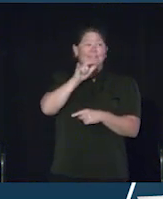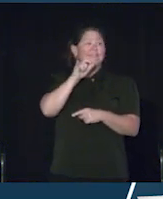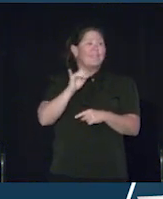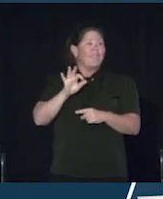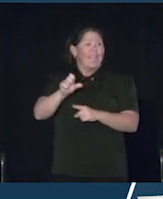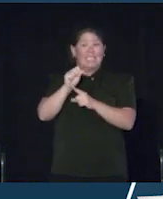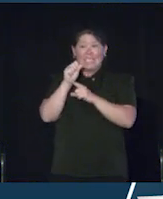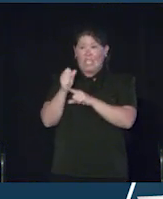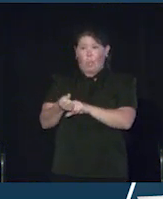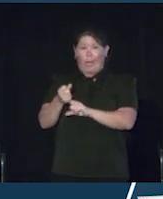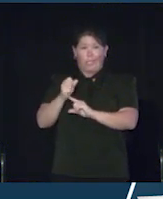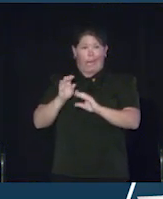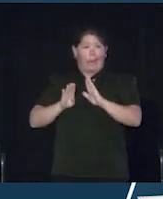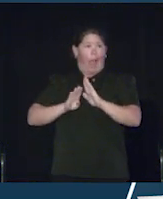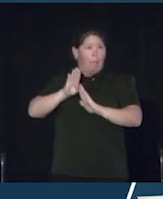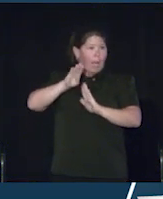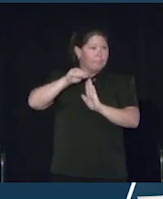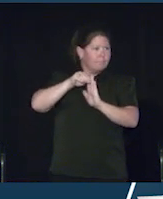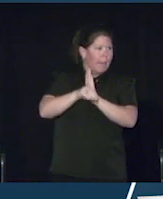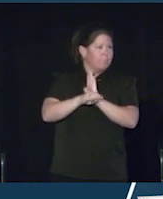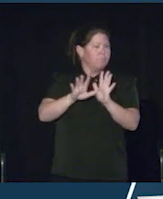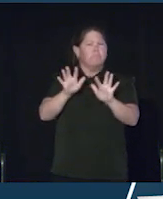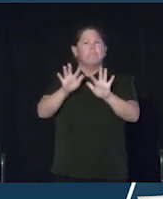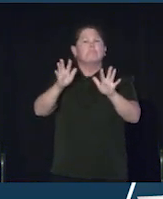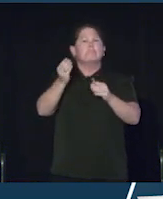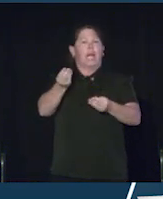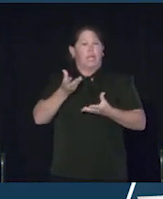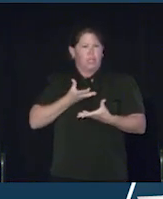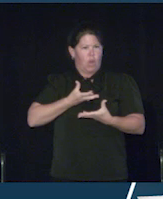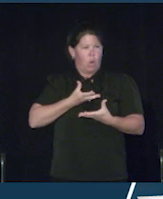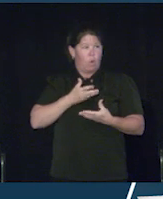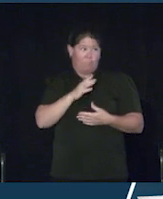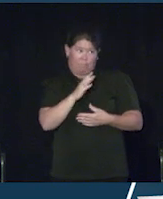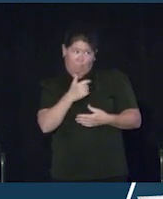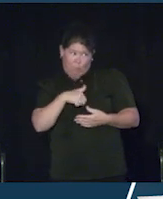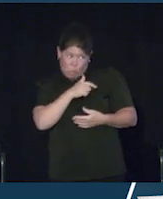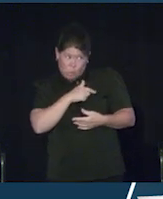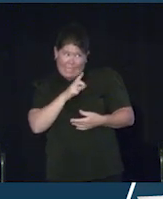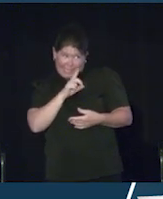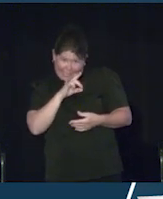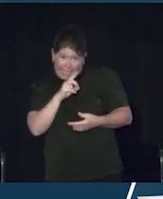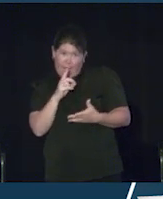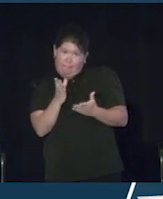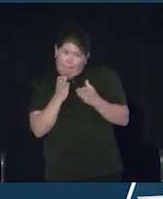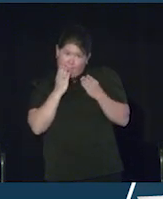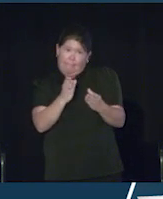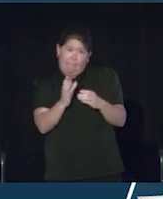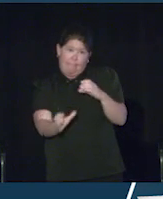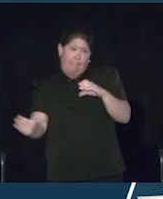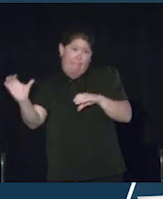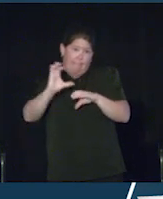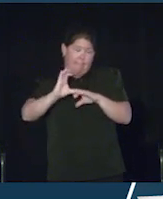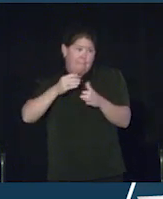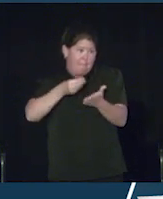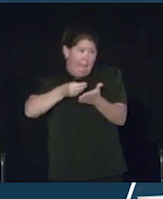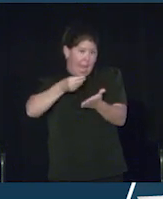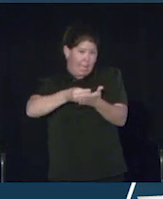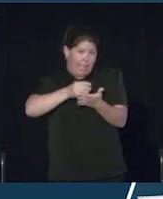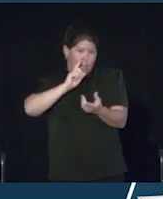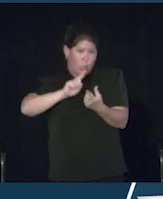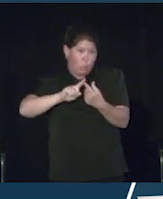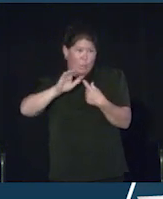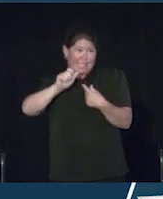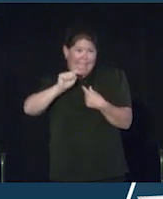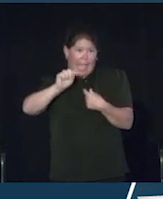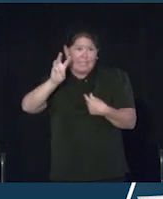know. We did offer letters to additional people in category 6 who had been in pre-enrollment